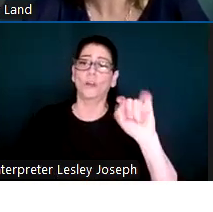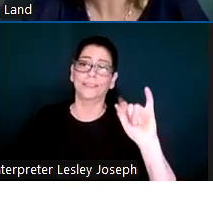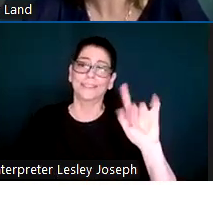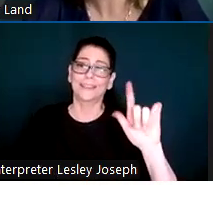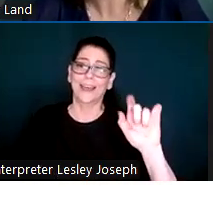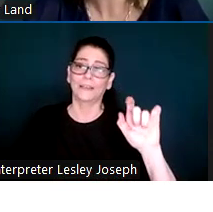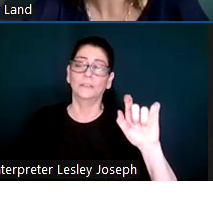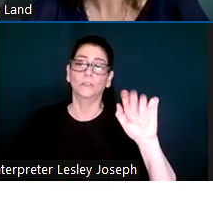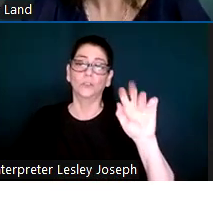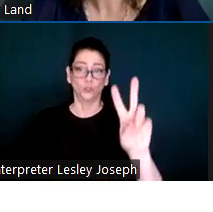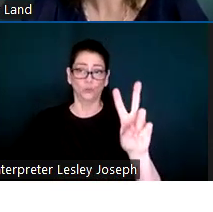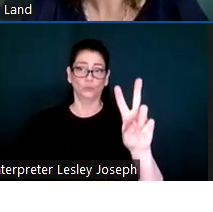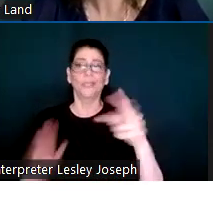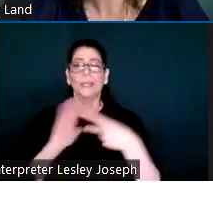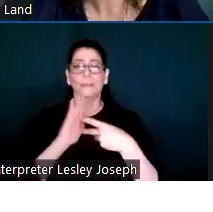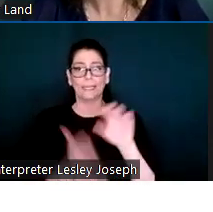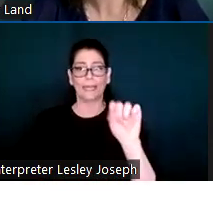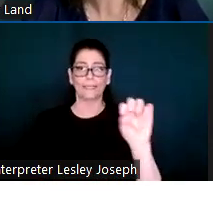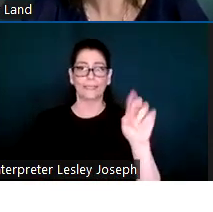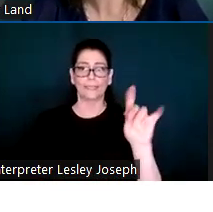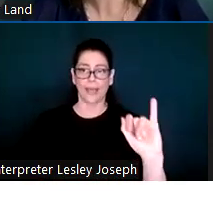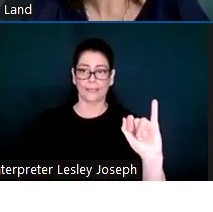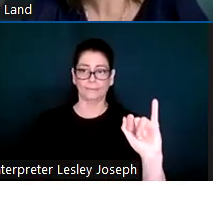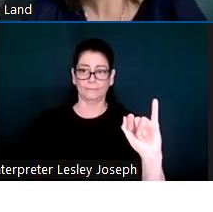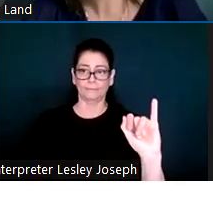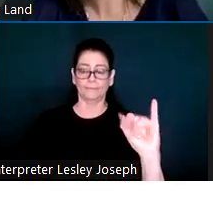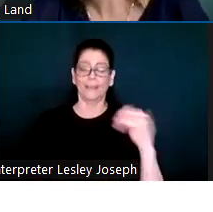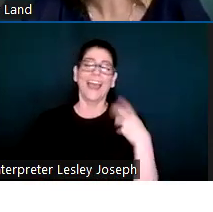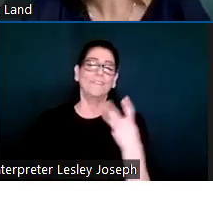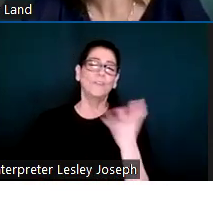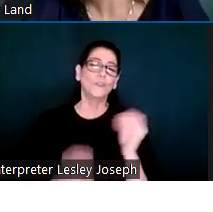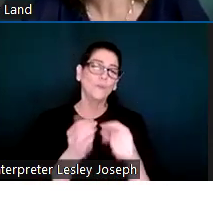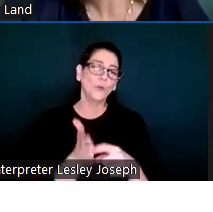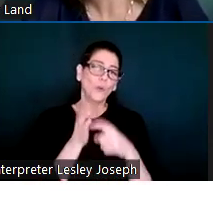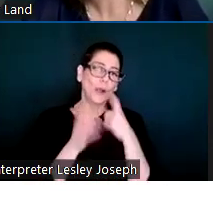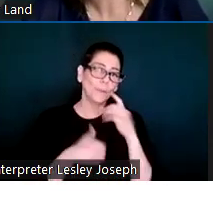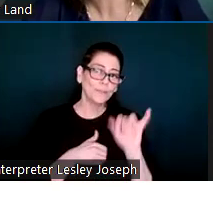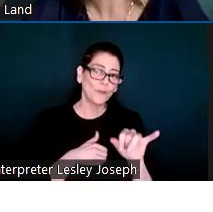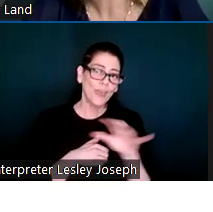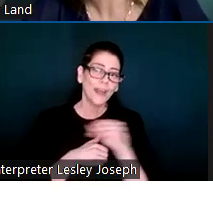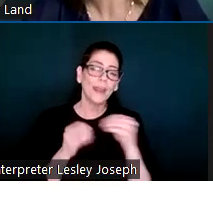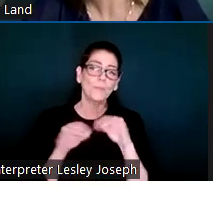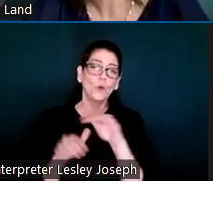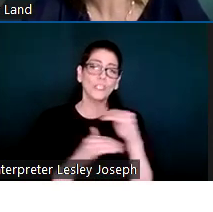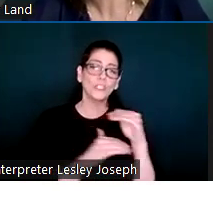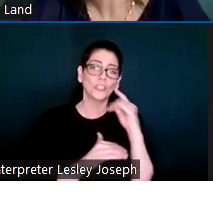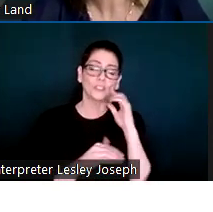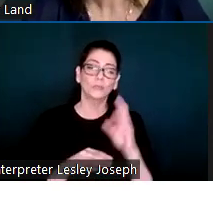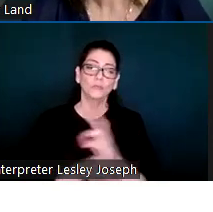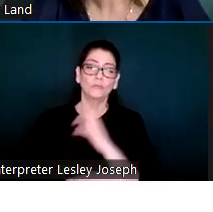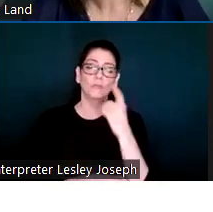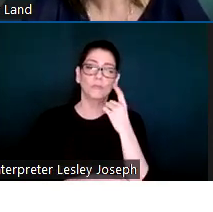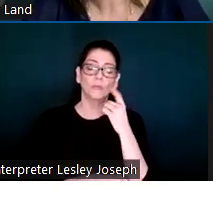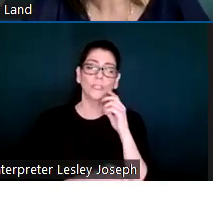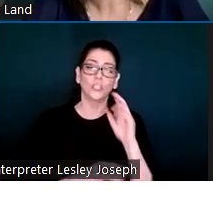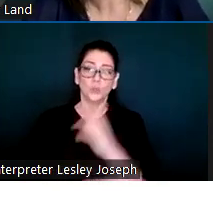that SSDI. However, there are a few more requirements and a few more restrictions when we use them on those programs.